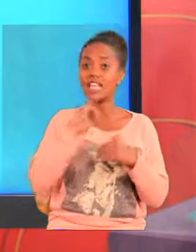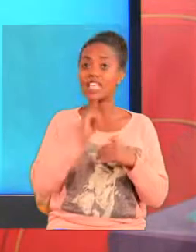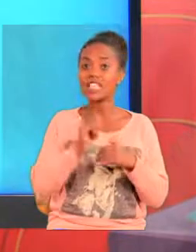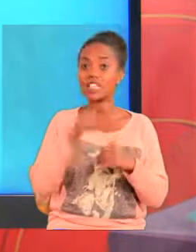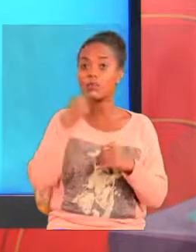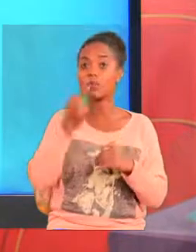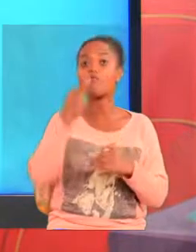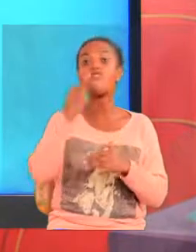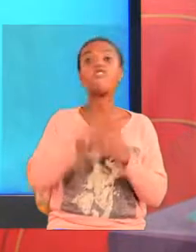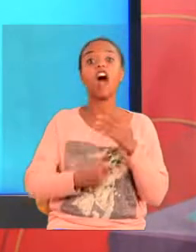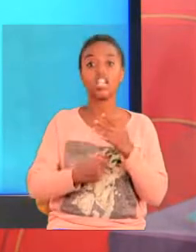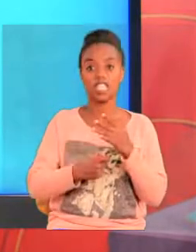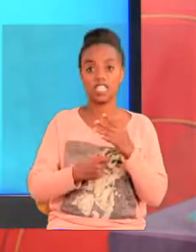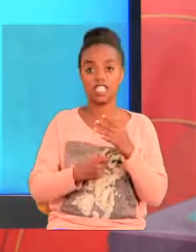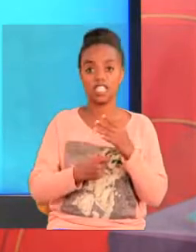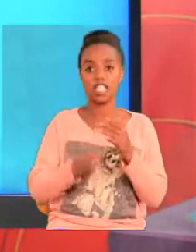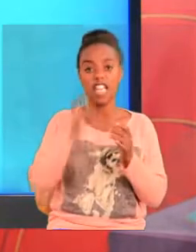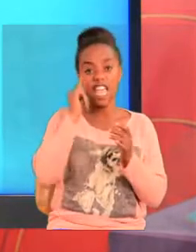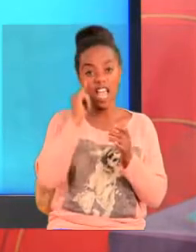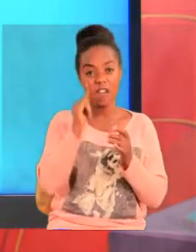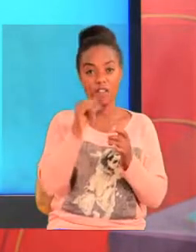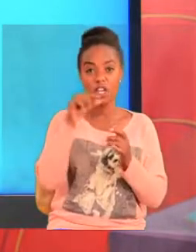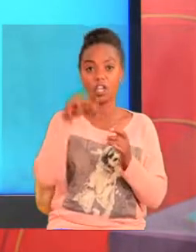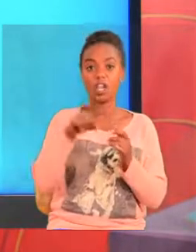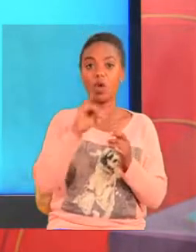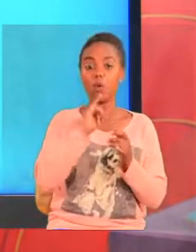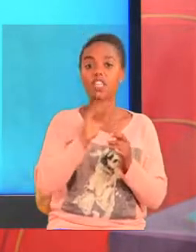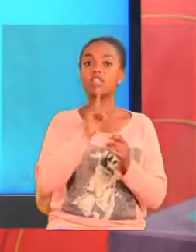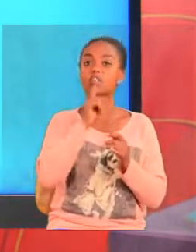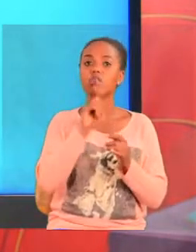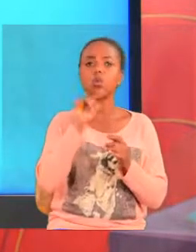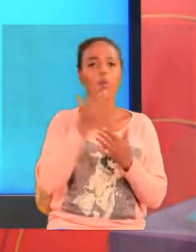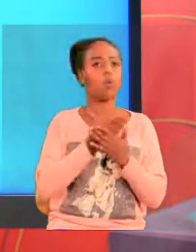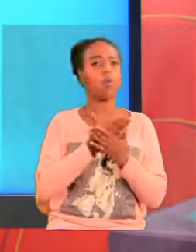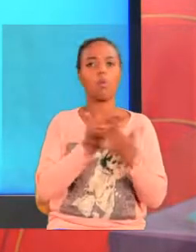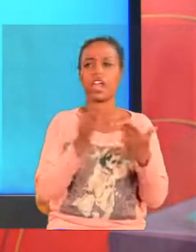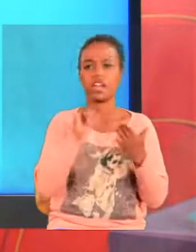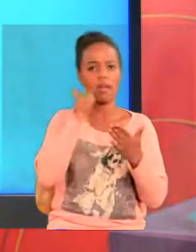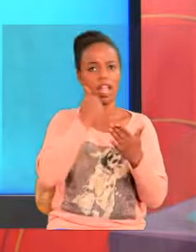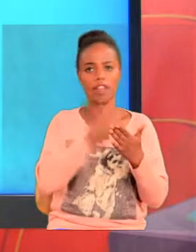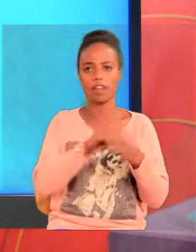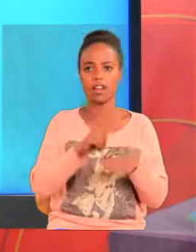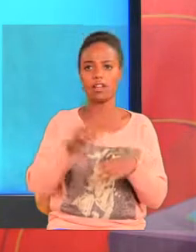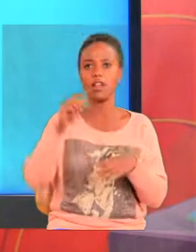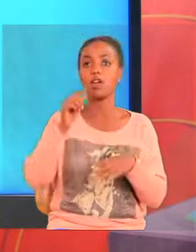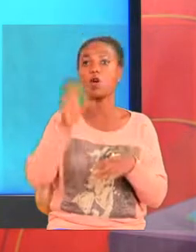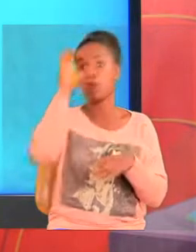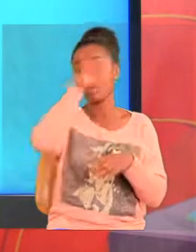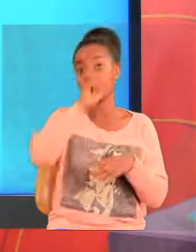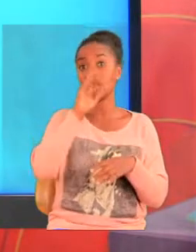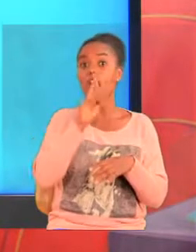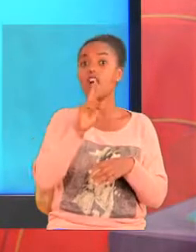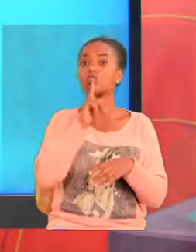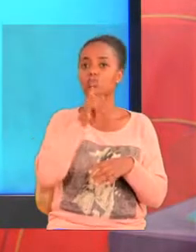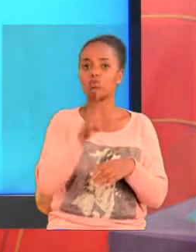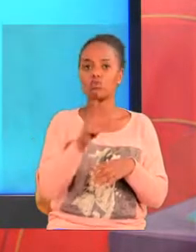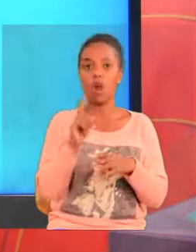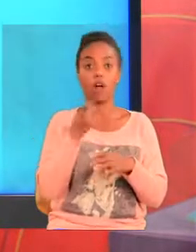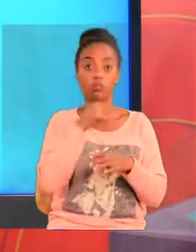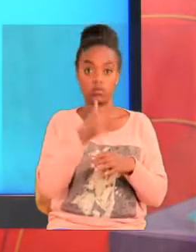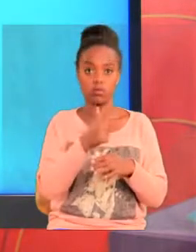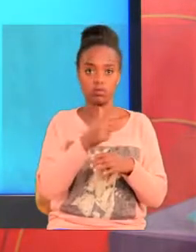valid if Q is true whenever all the premises are true. Otherwise, it